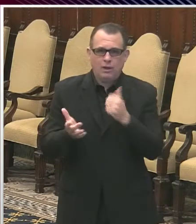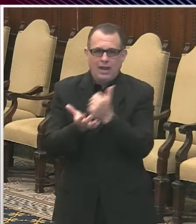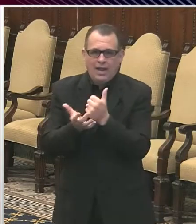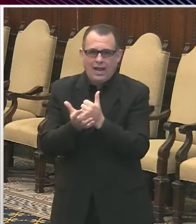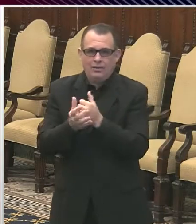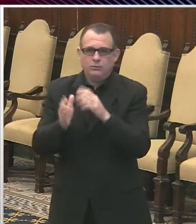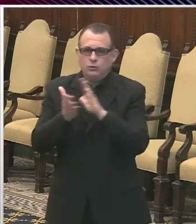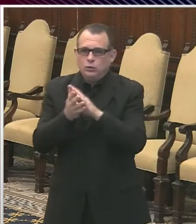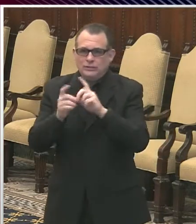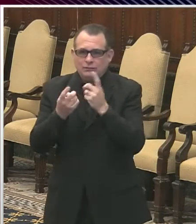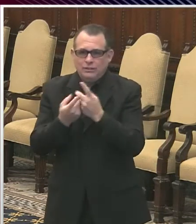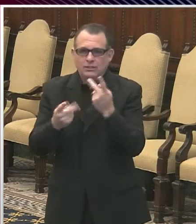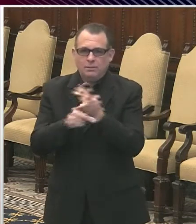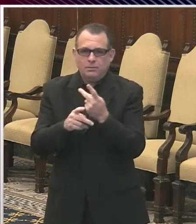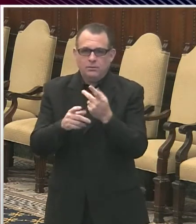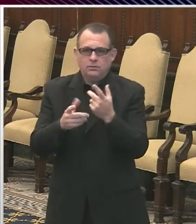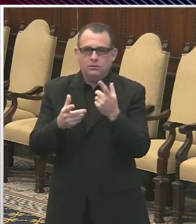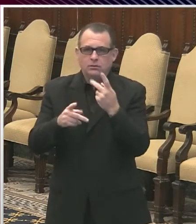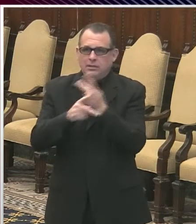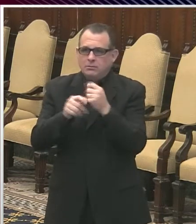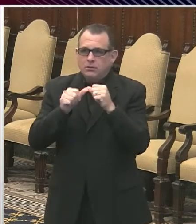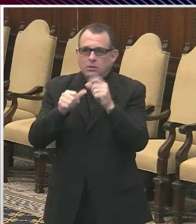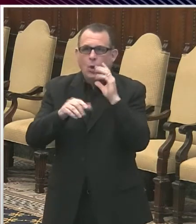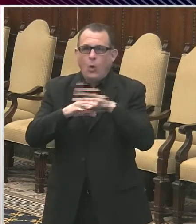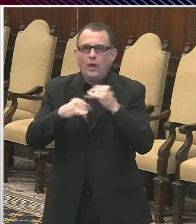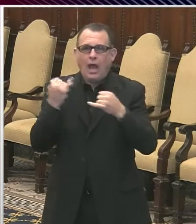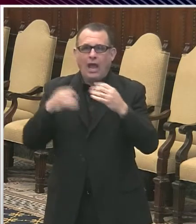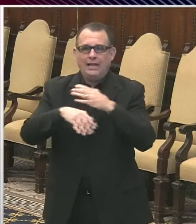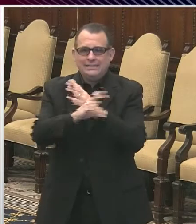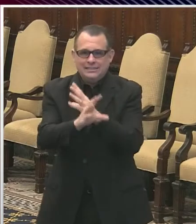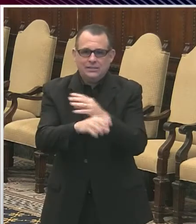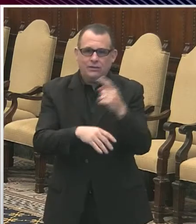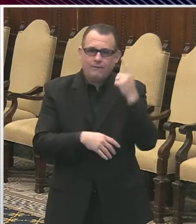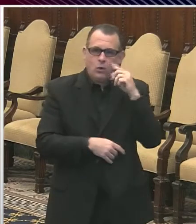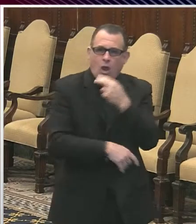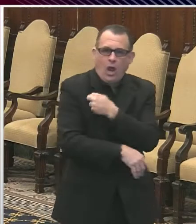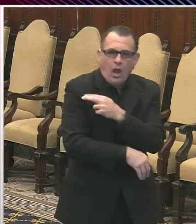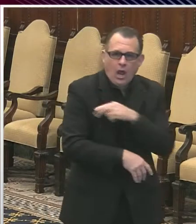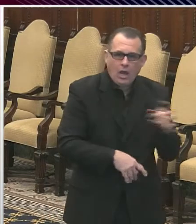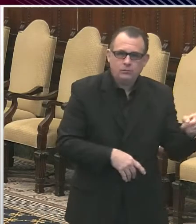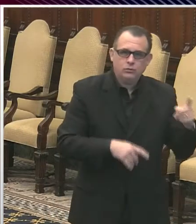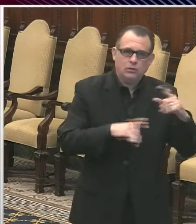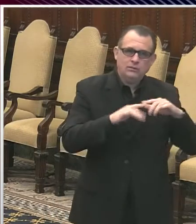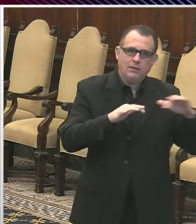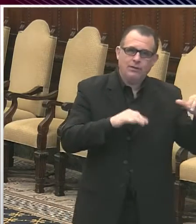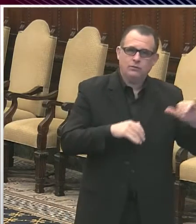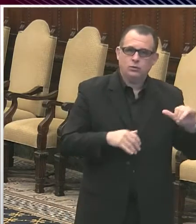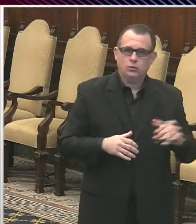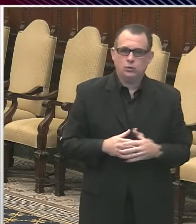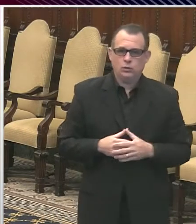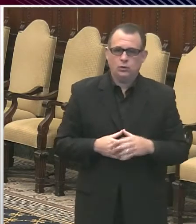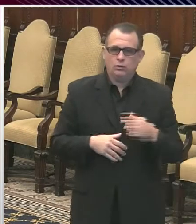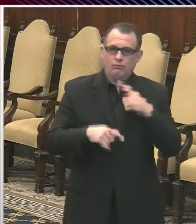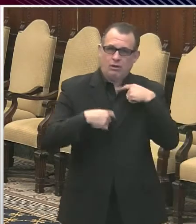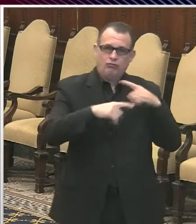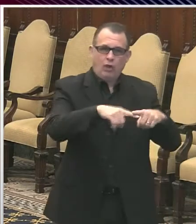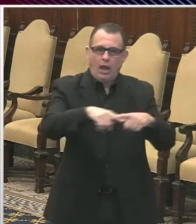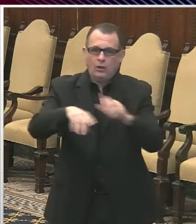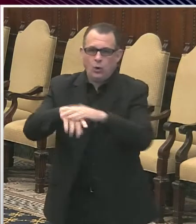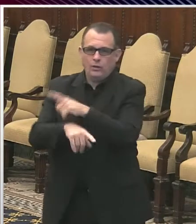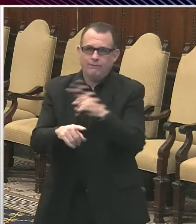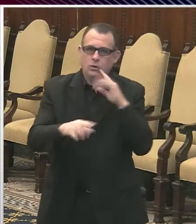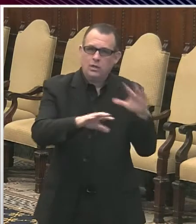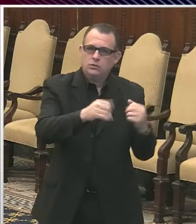and donating meals to frontline workers. We rely on partners in the nonprofit business and philanthropic communities to support this important